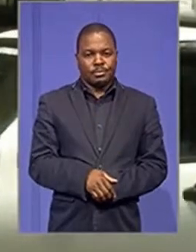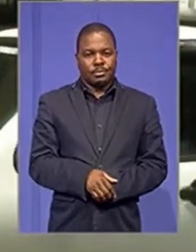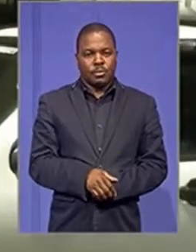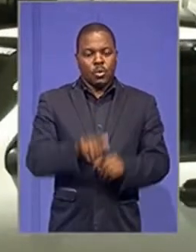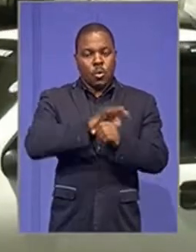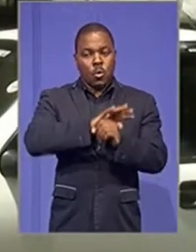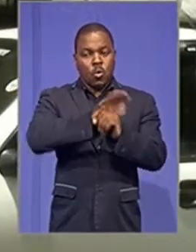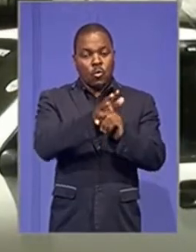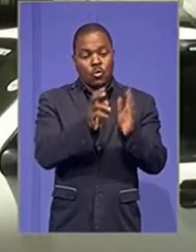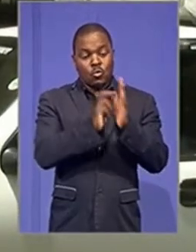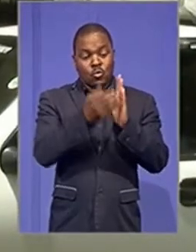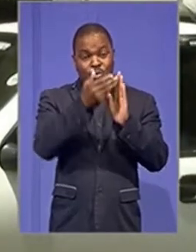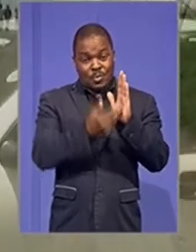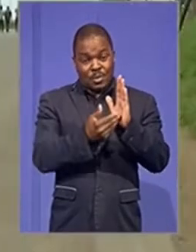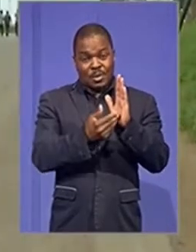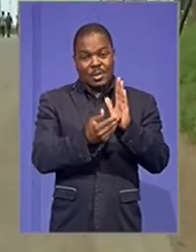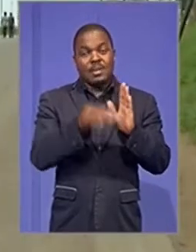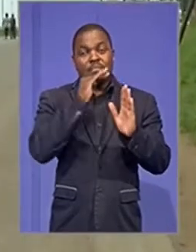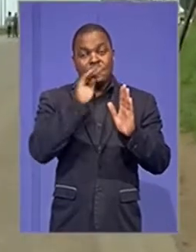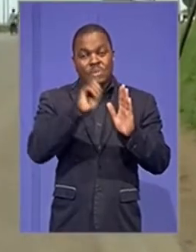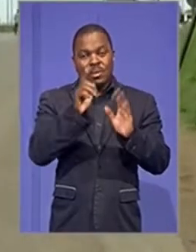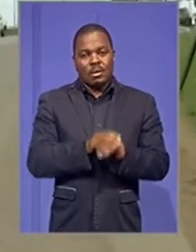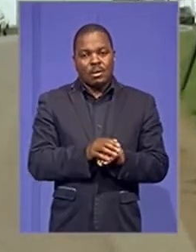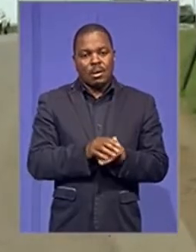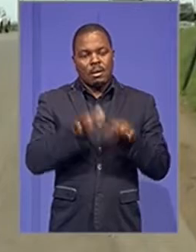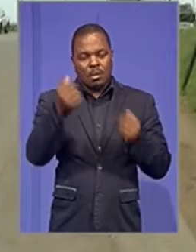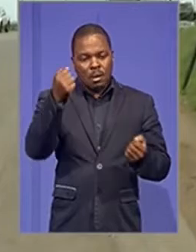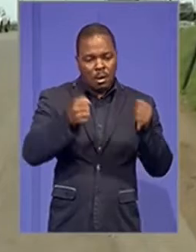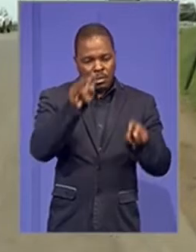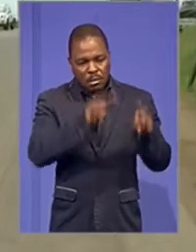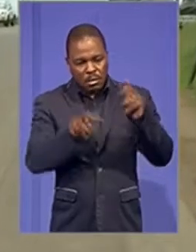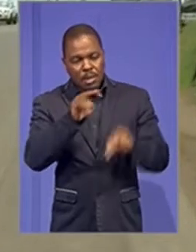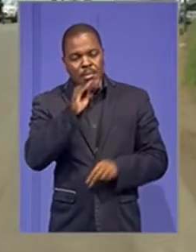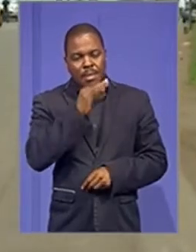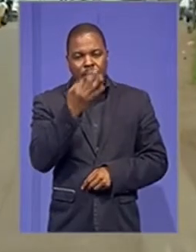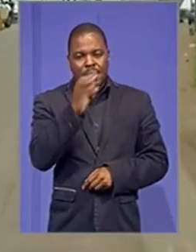COVID-19 nako yeo e beilwego go lekola baotledi ke metsotso e 30.